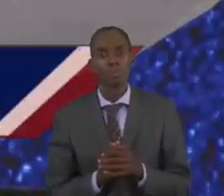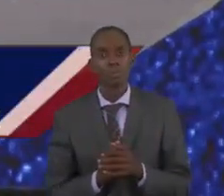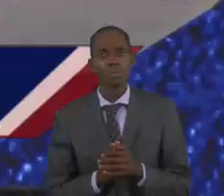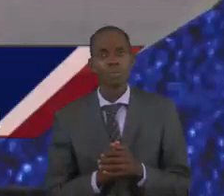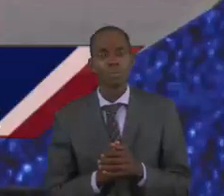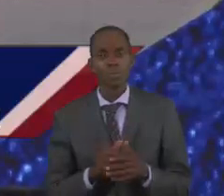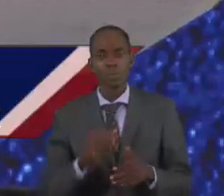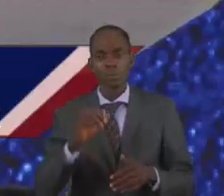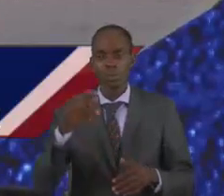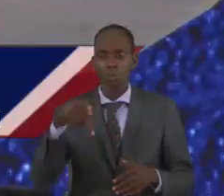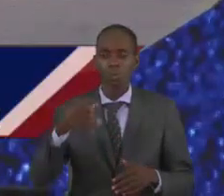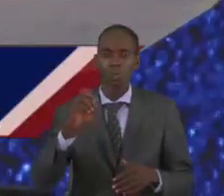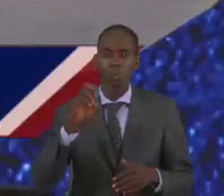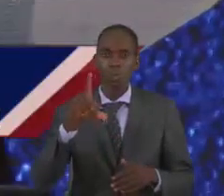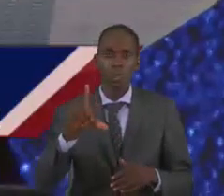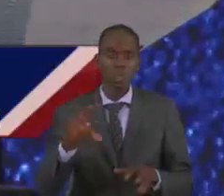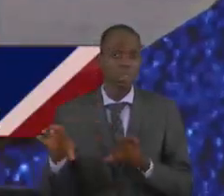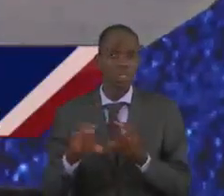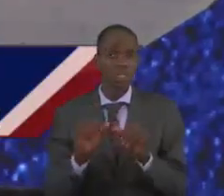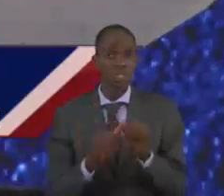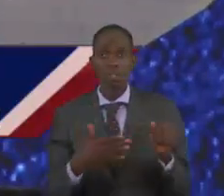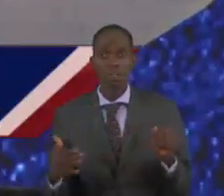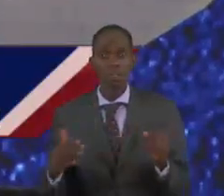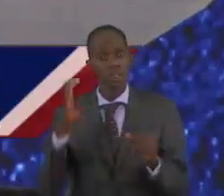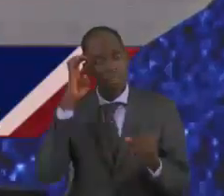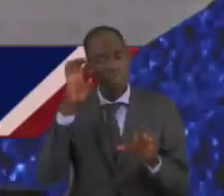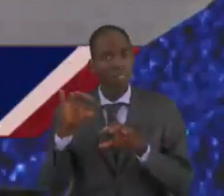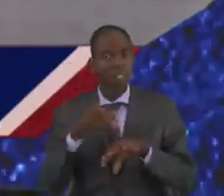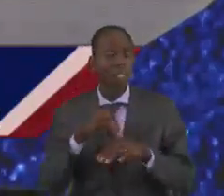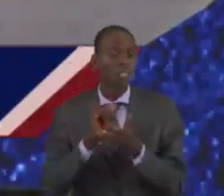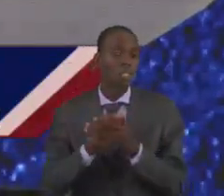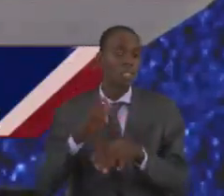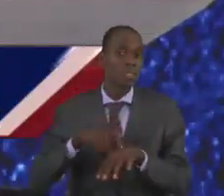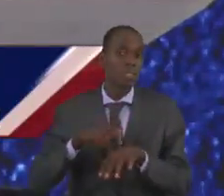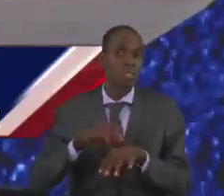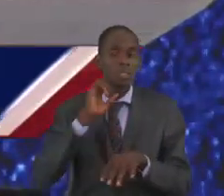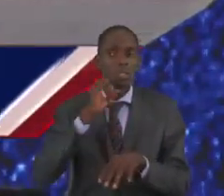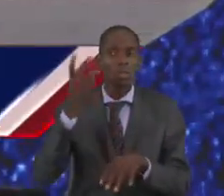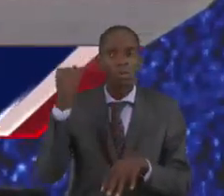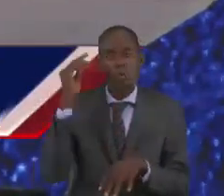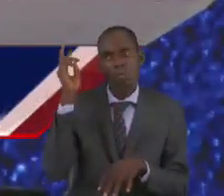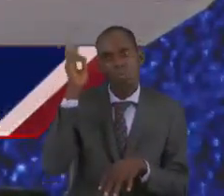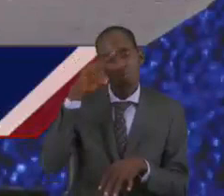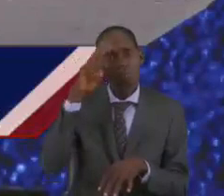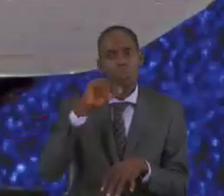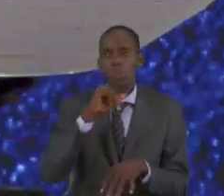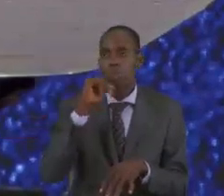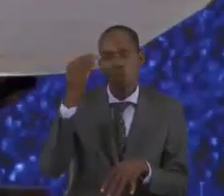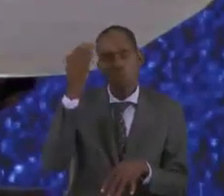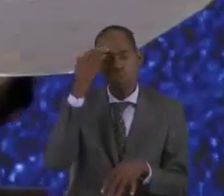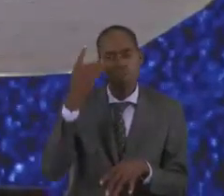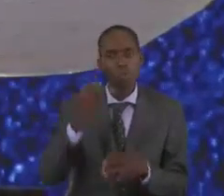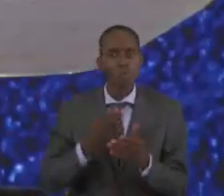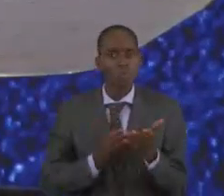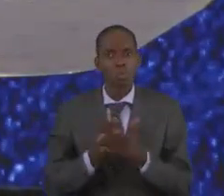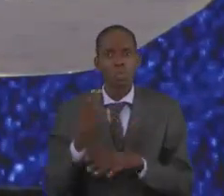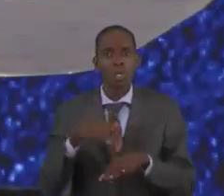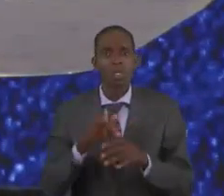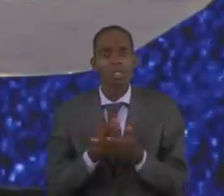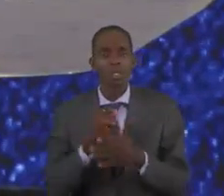Saul, Paul, did everything he did that time. He said he was ignorant. He didn't know. He